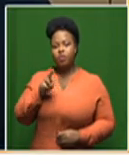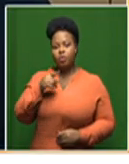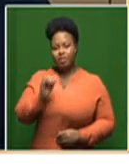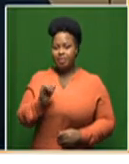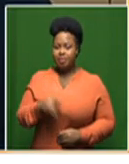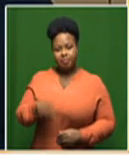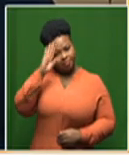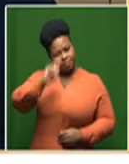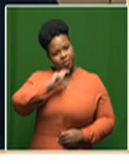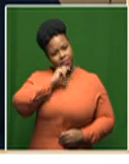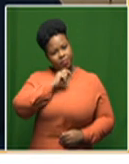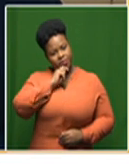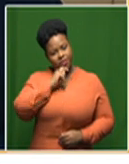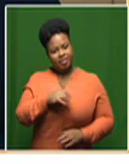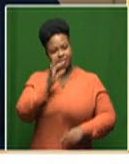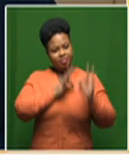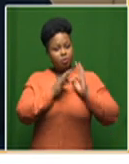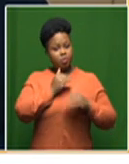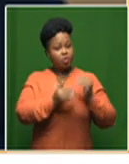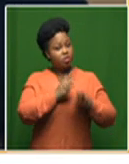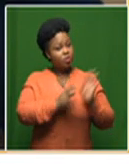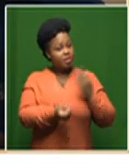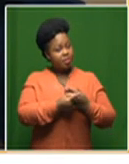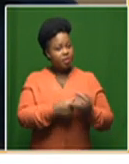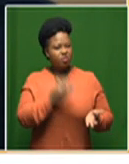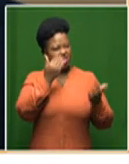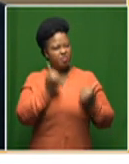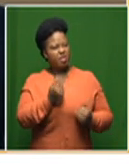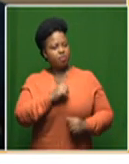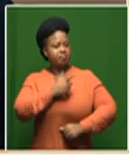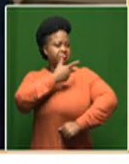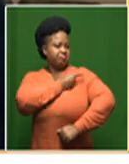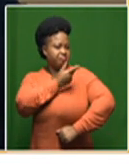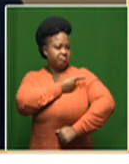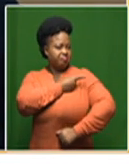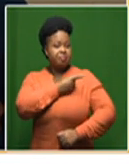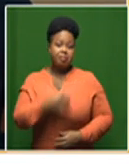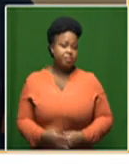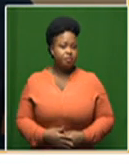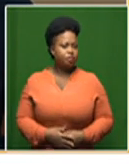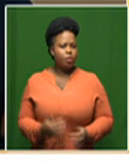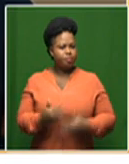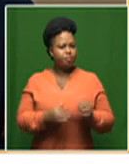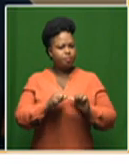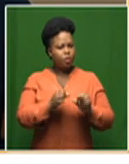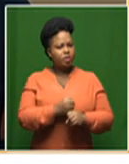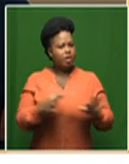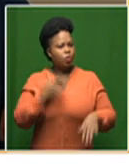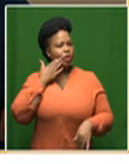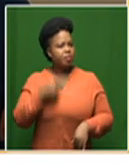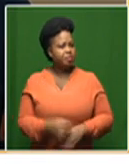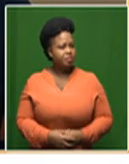Khumalo. Vusi, good morning to you. Talk to us about the process and when we can expect the vaccines and the vaccinations to get underway.